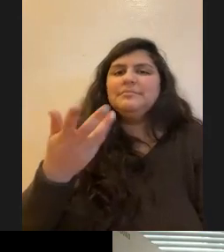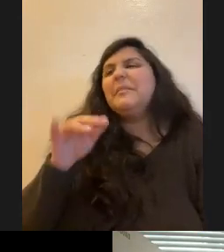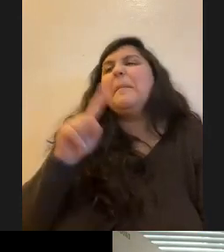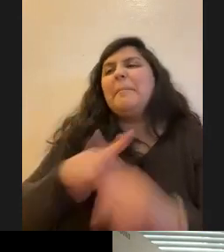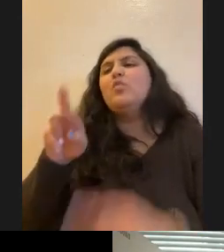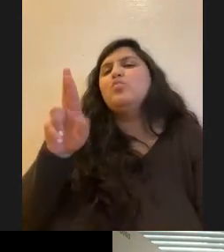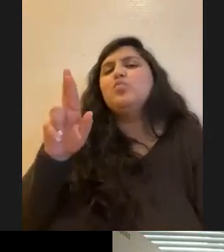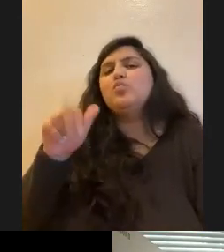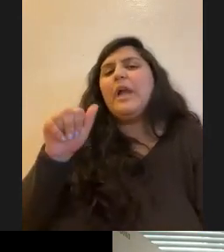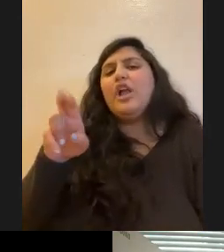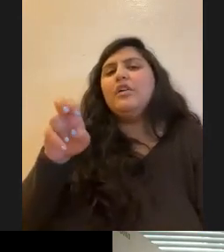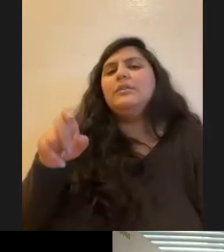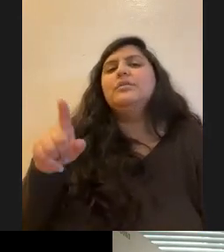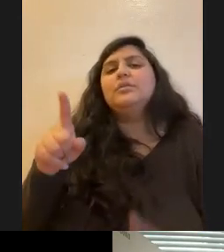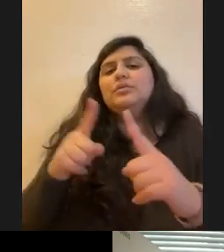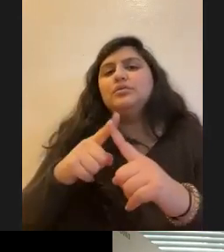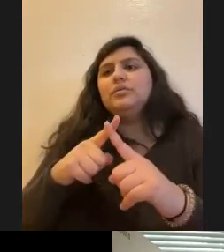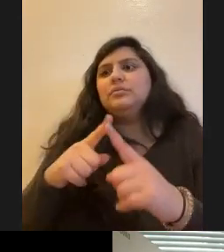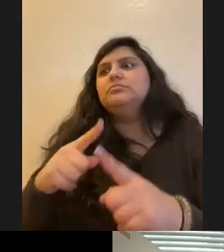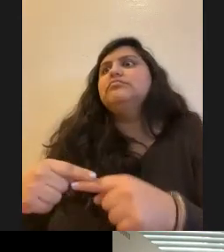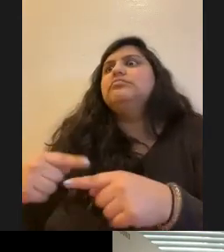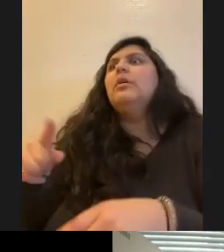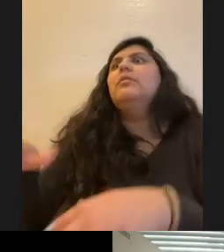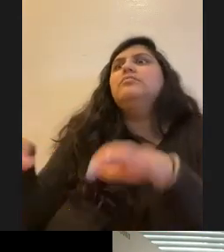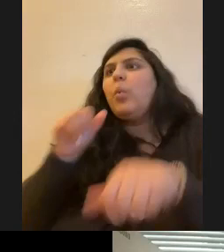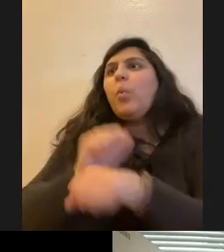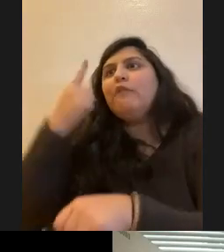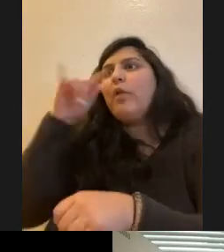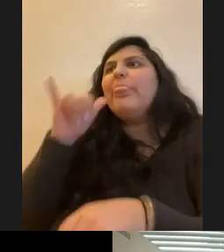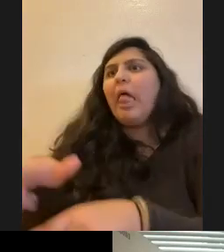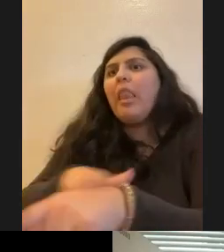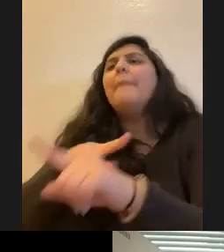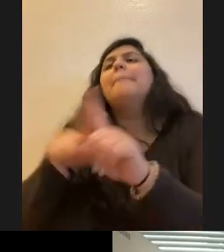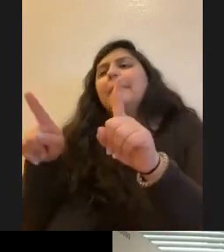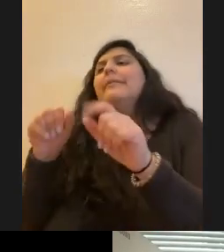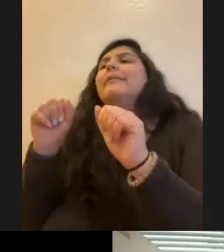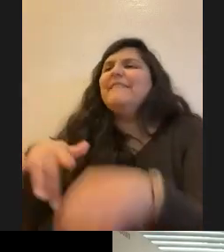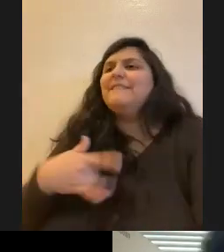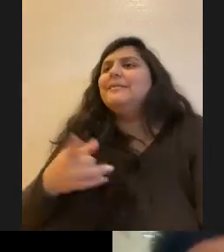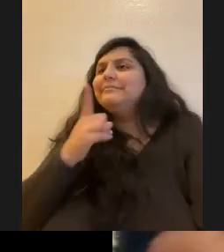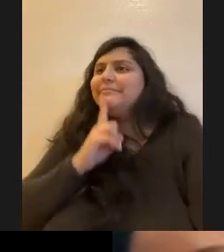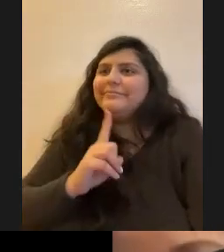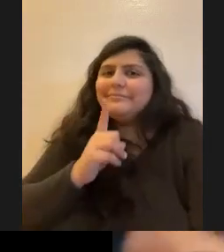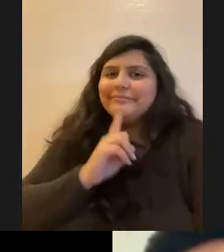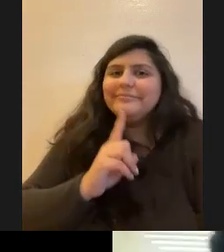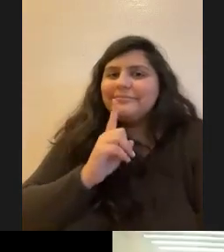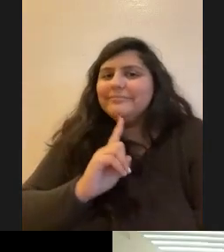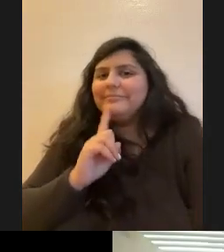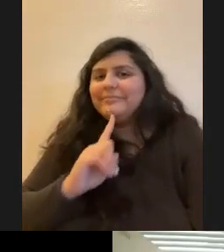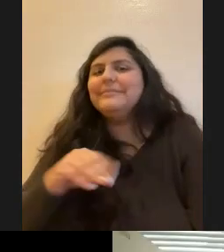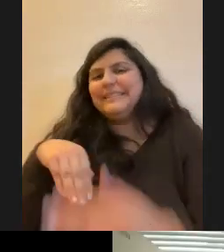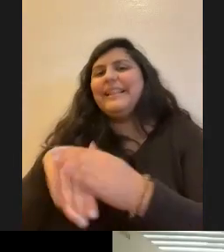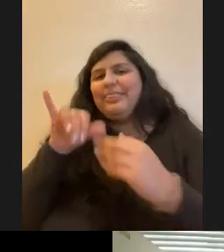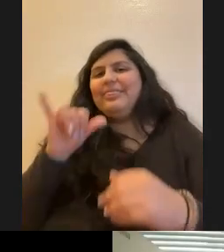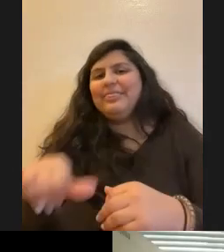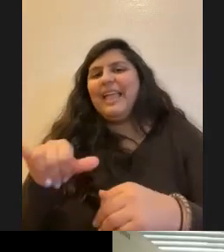to do field work for that long, but it can get a little lonely in the loneliest continent. Yeah. But